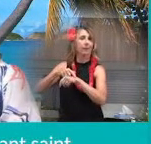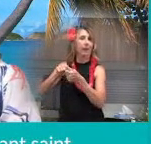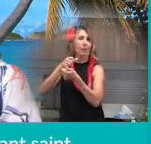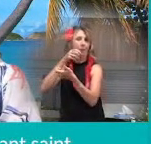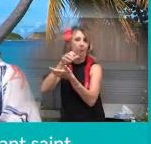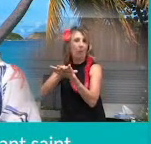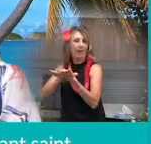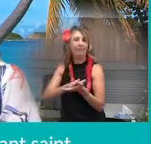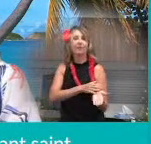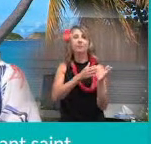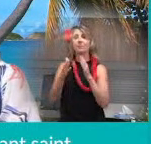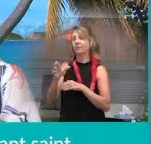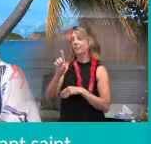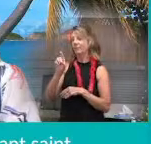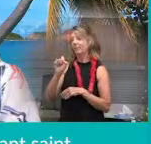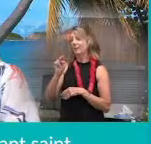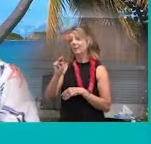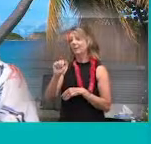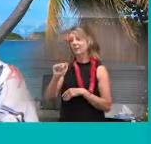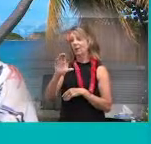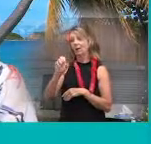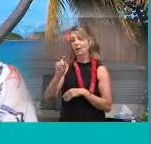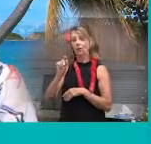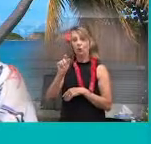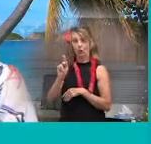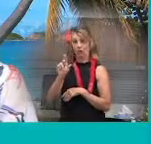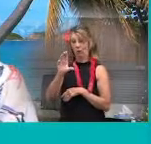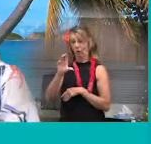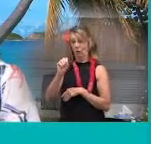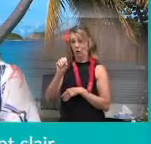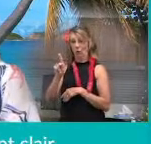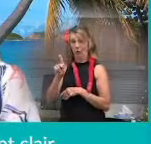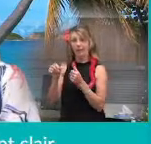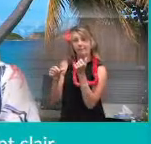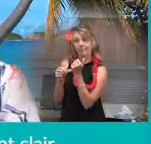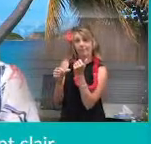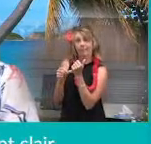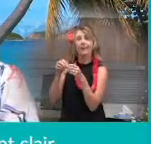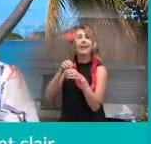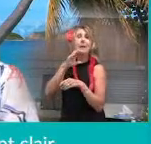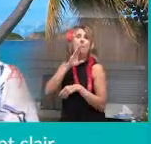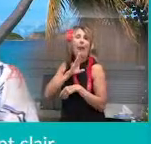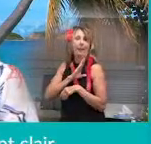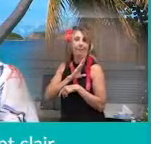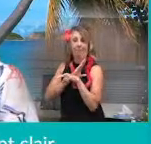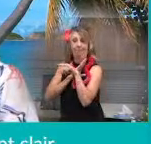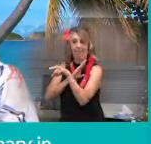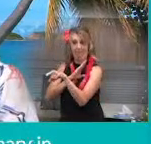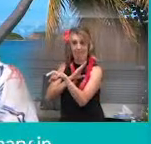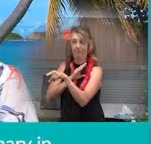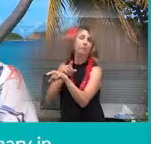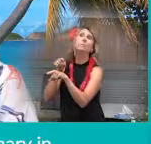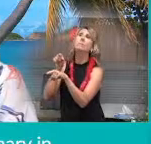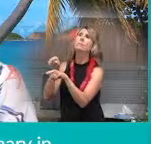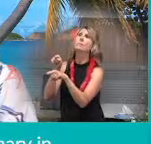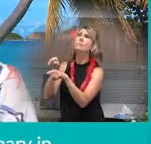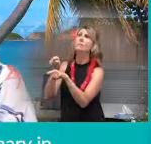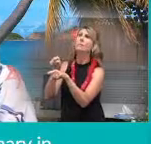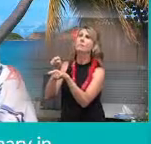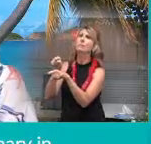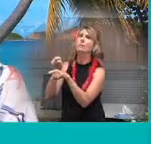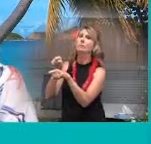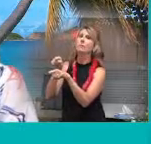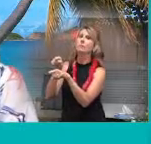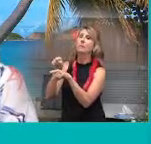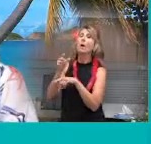Donna Cook, Educational Assistant, St. Anne Blenheim. Donna began her work at St. Clair Catholic at the former